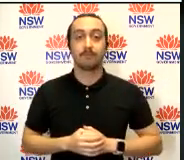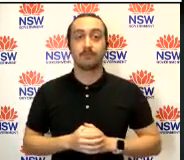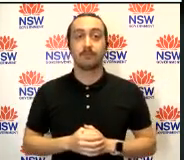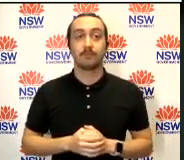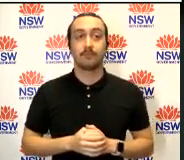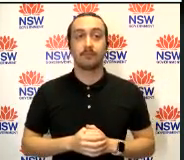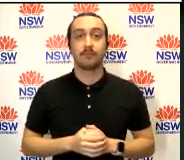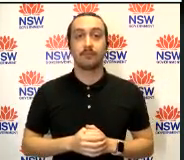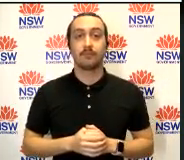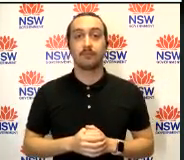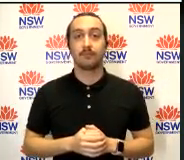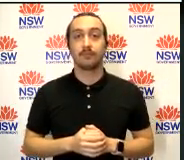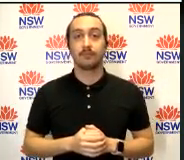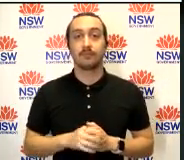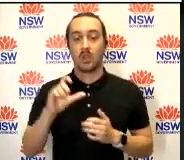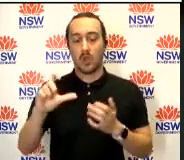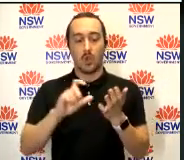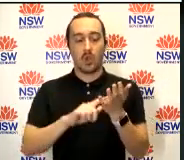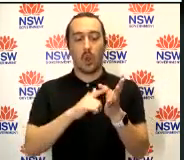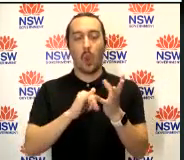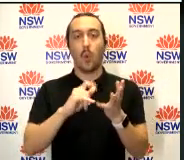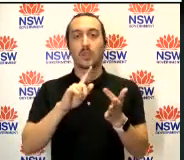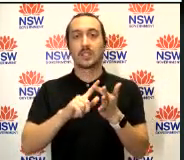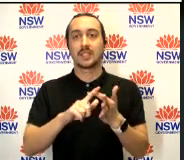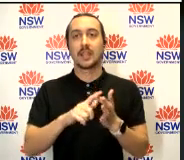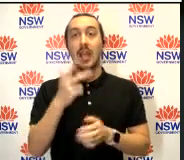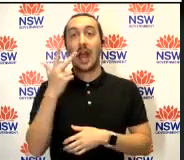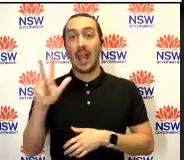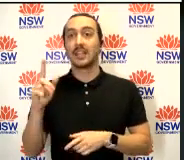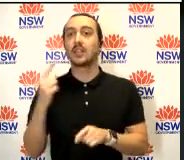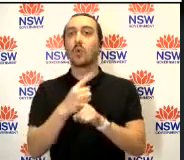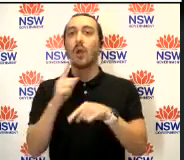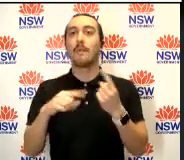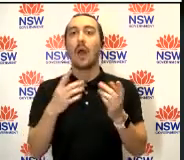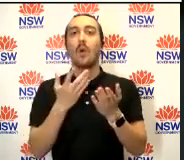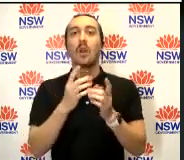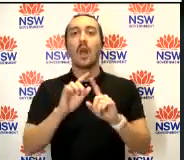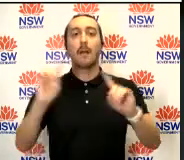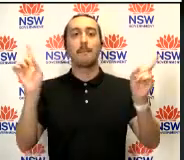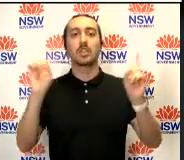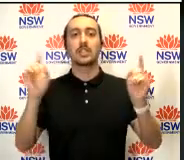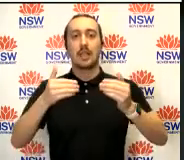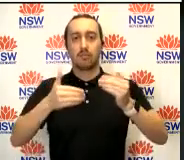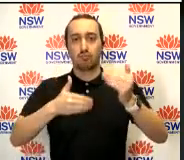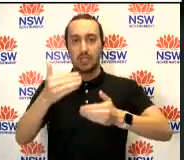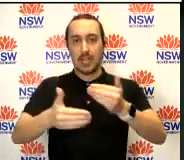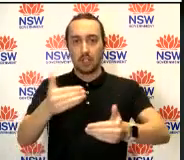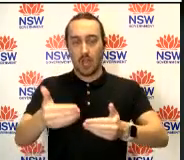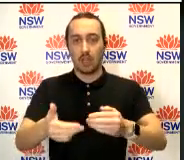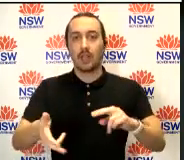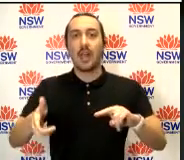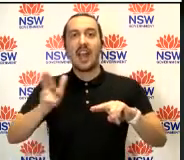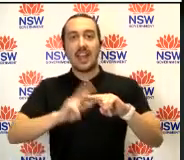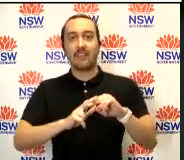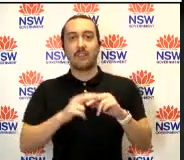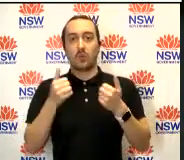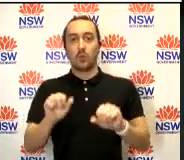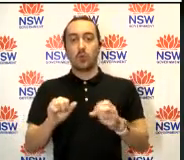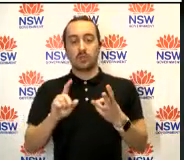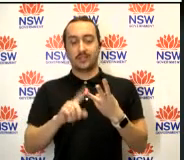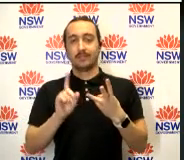Clause 80 sets out emergency procedure requirements when utilising a fall arrest system. I encourage you to also